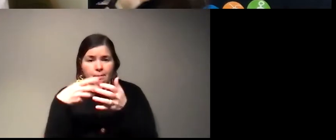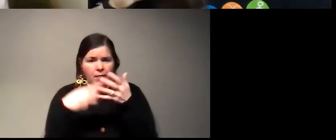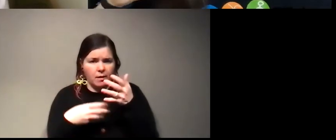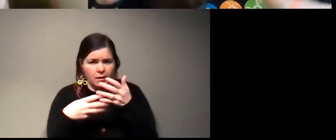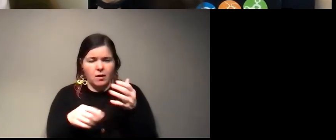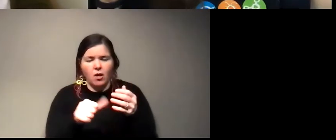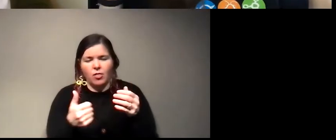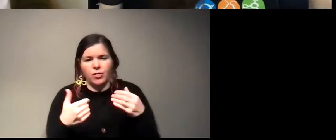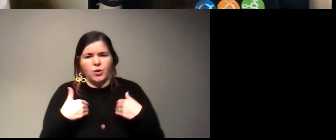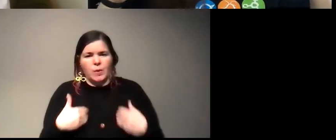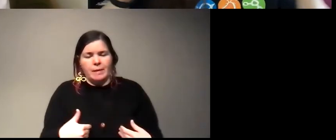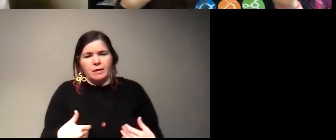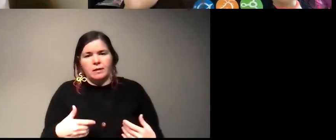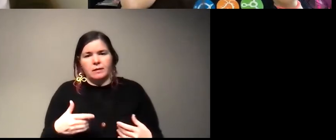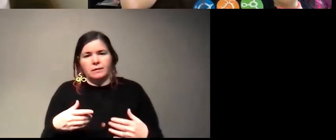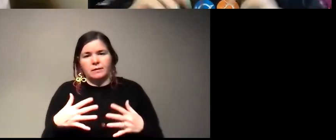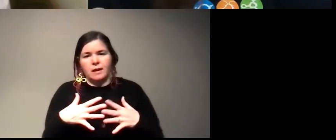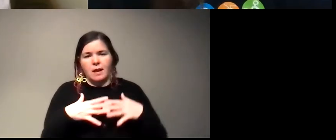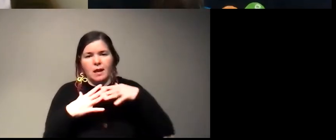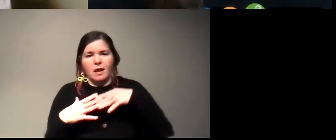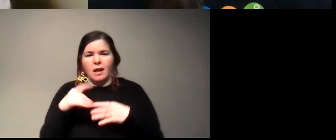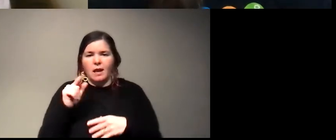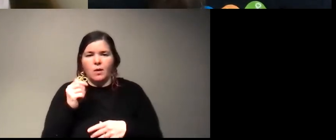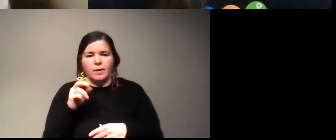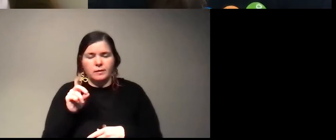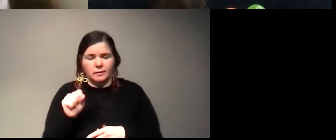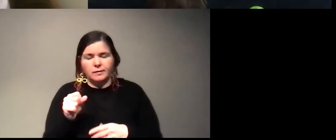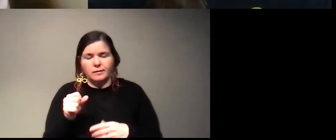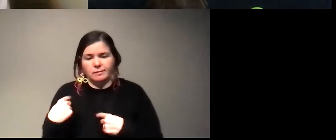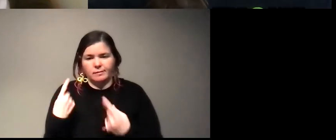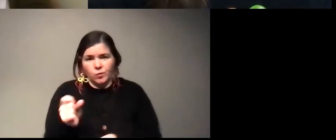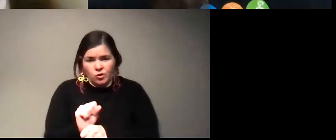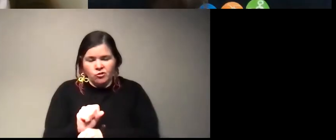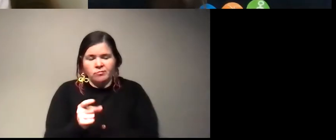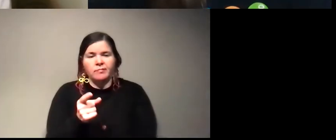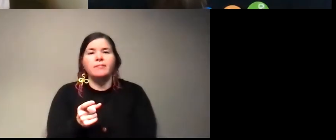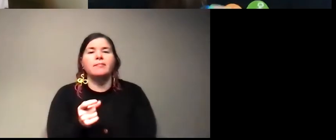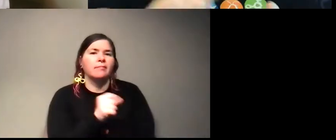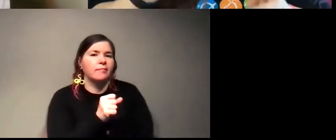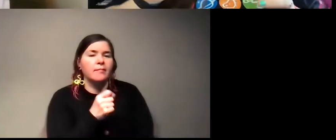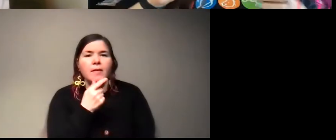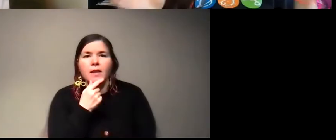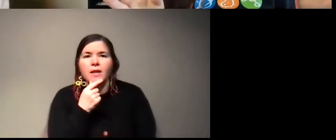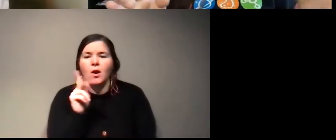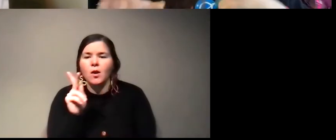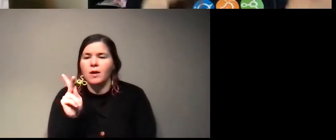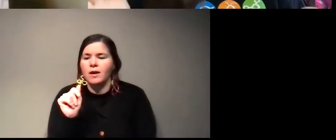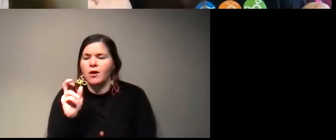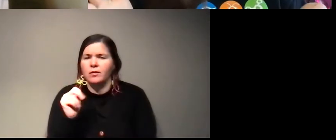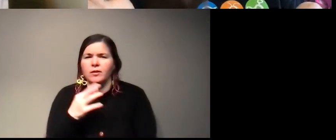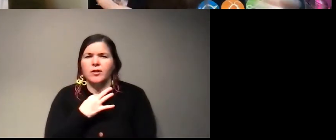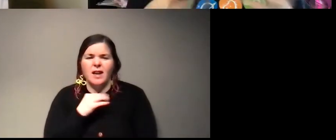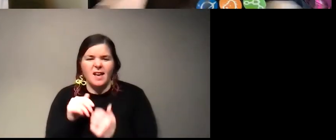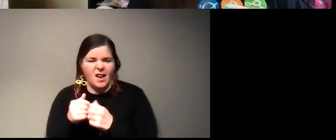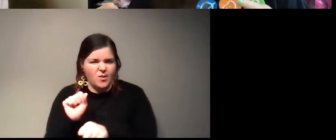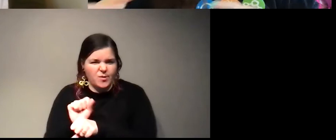other human liquids over the course of your work. So Karen wants to know, like, did you work with them? How did you